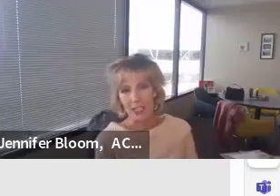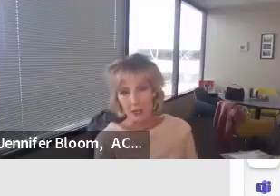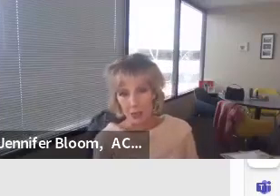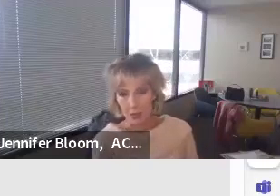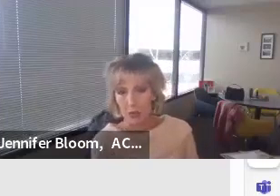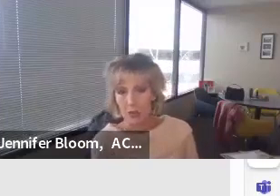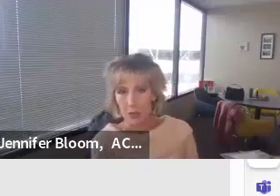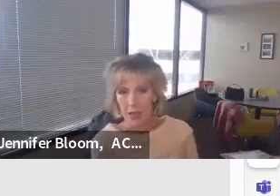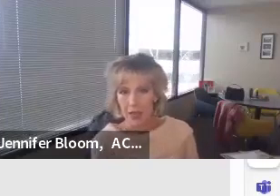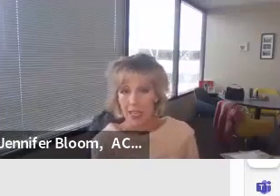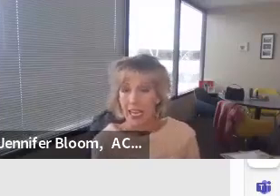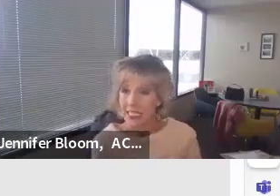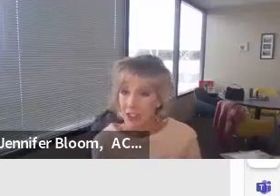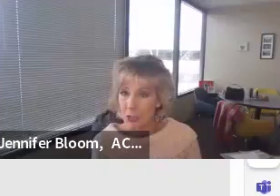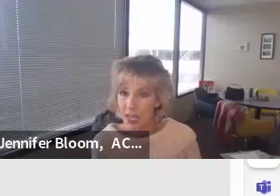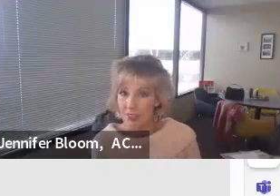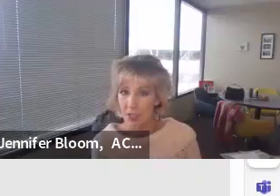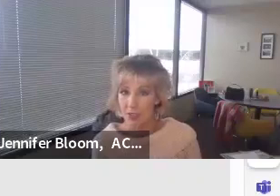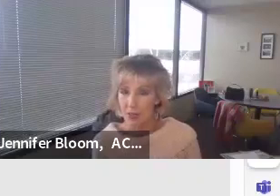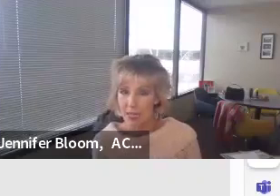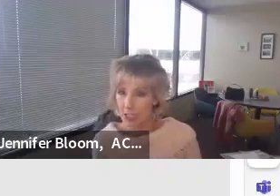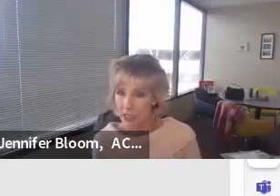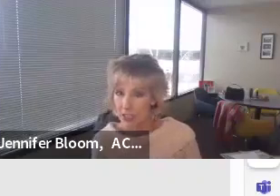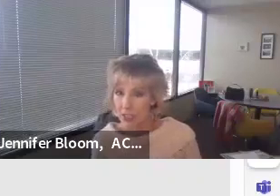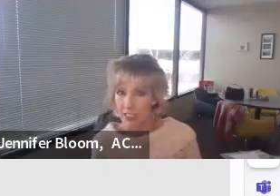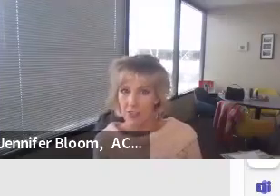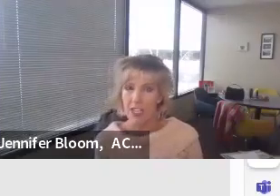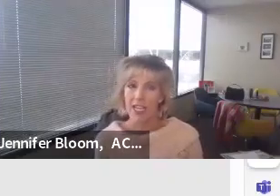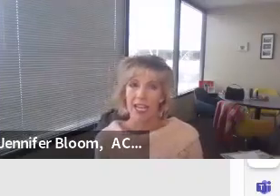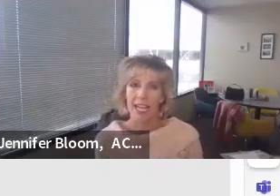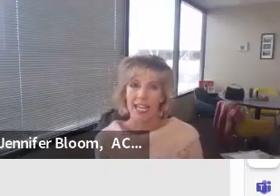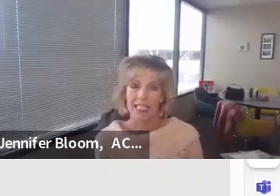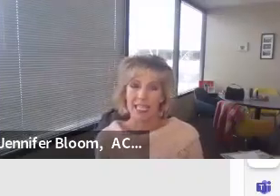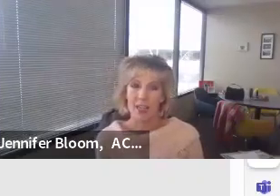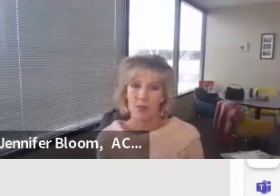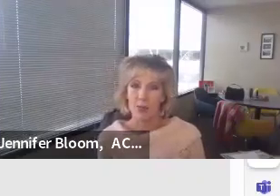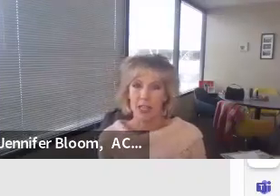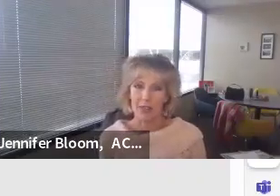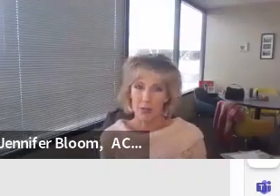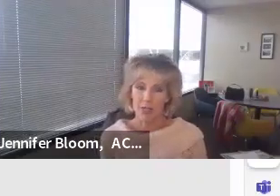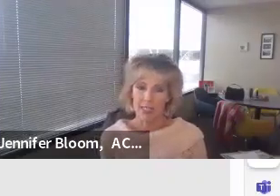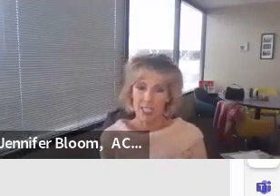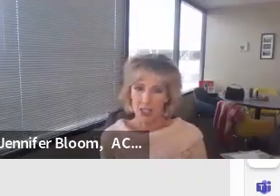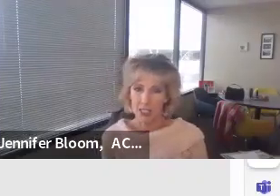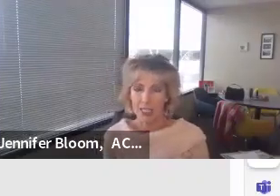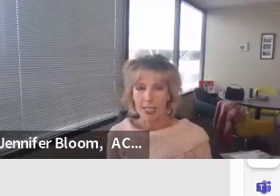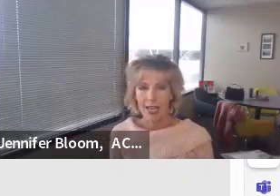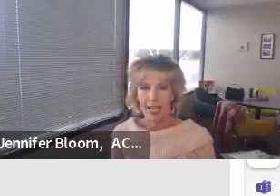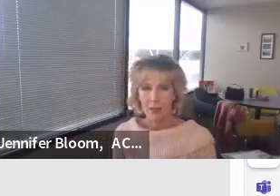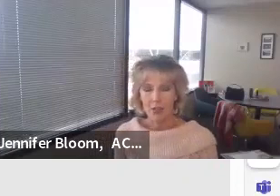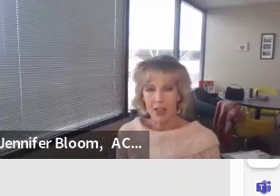well, things we could improve upon, ideas you have to expand our initiatives. And we will have a